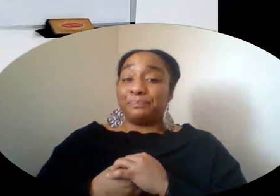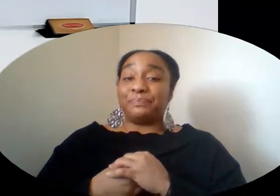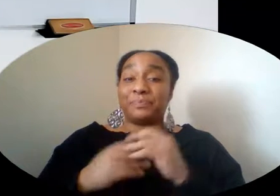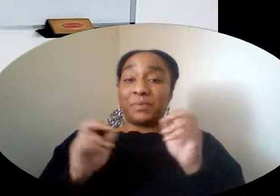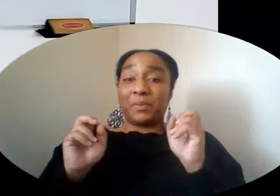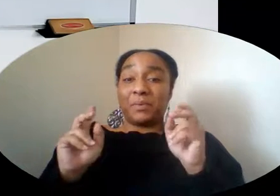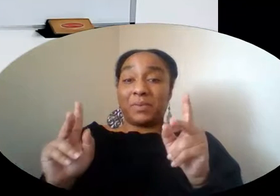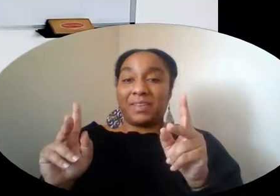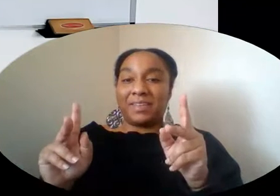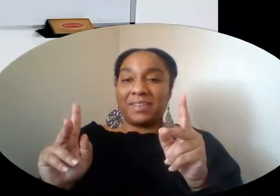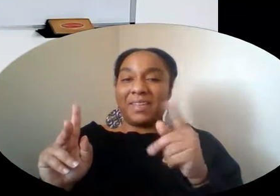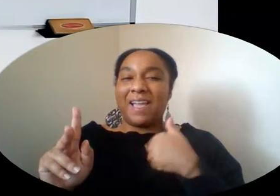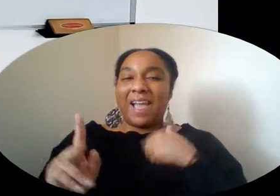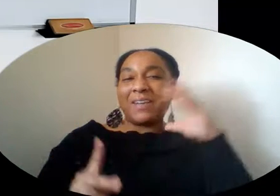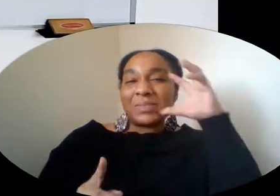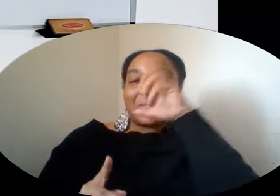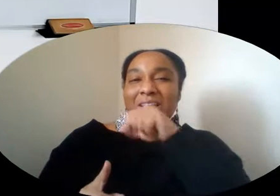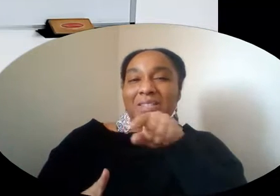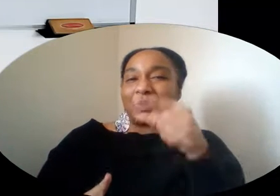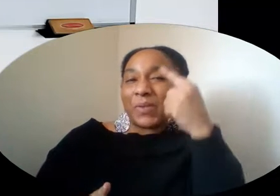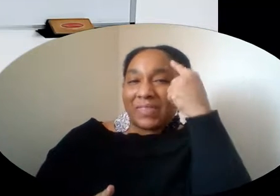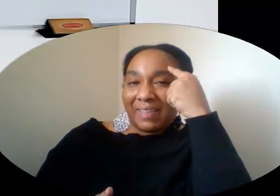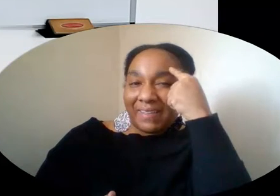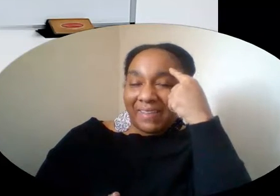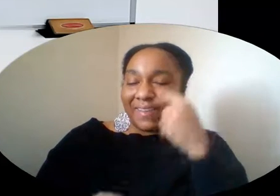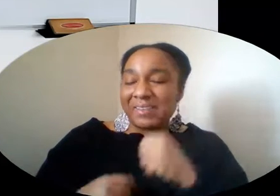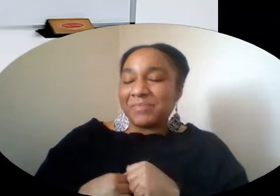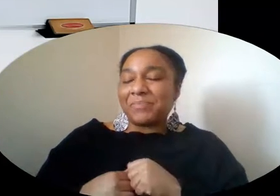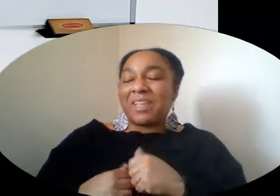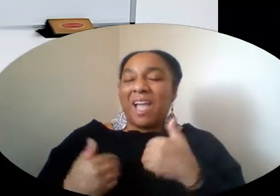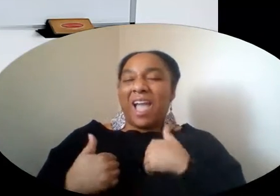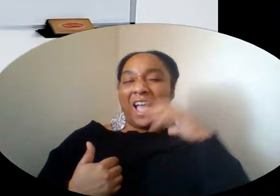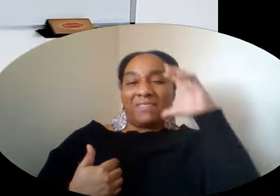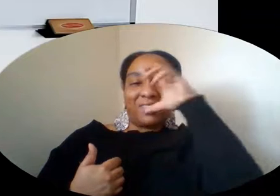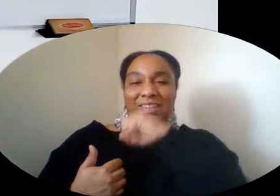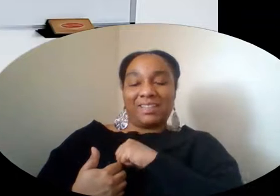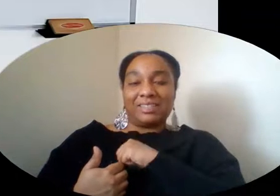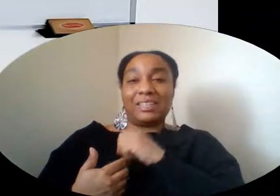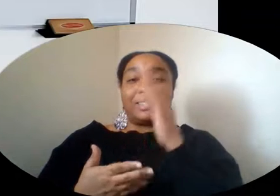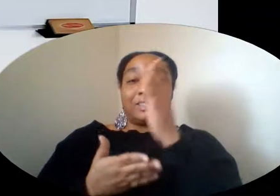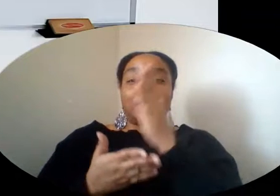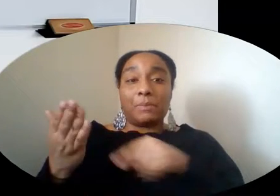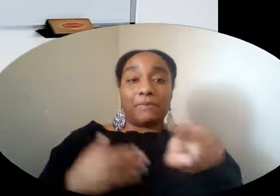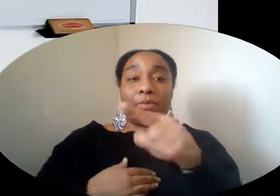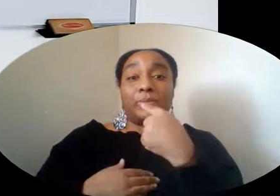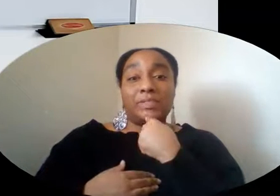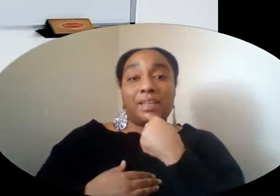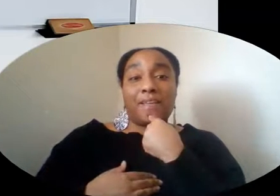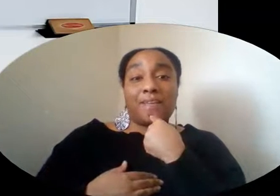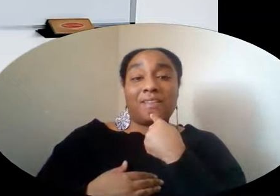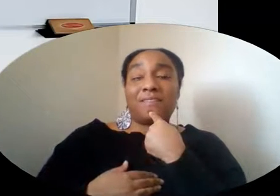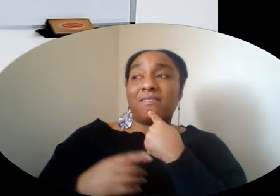Okay, I have to take my guesses since you're not here with me. Okay, I have a guess that some of you said there